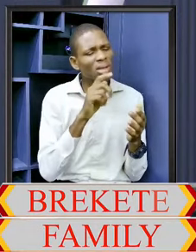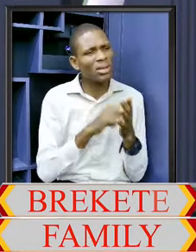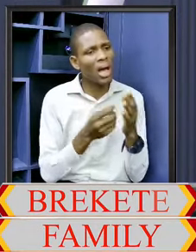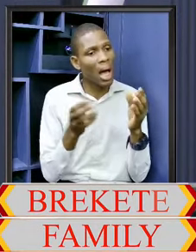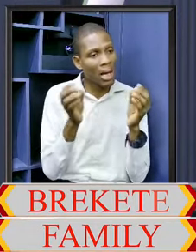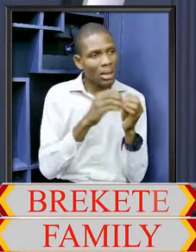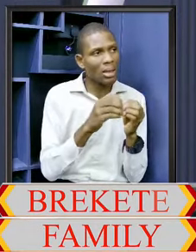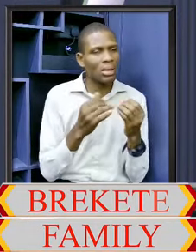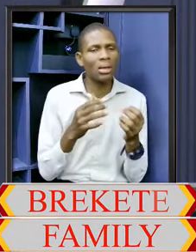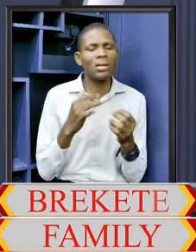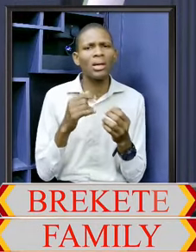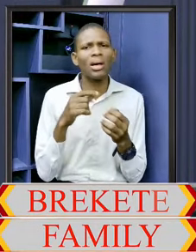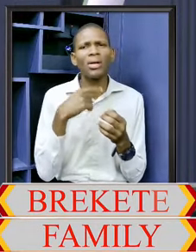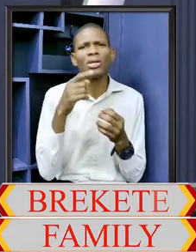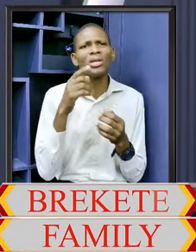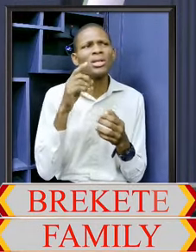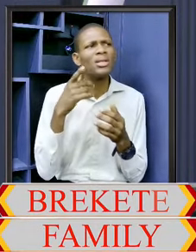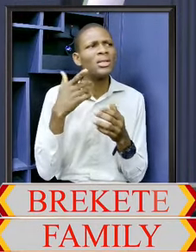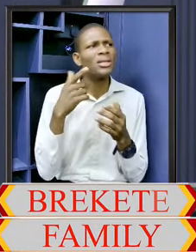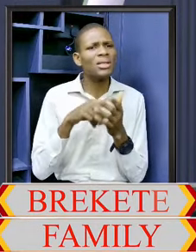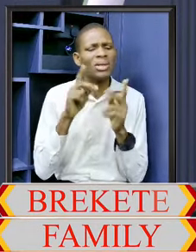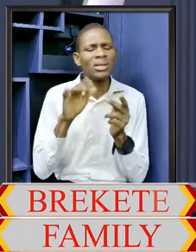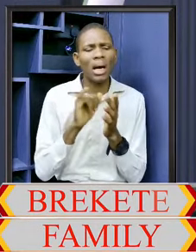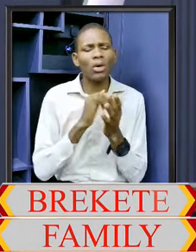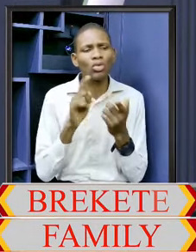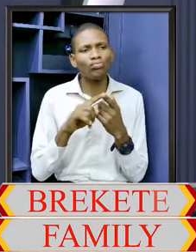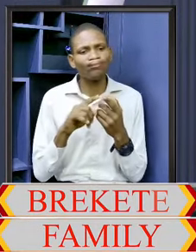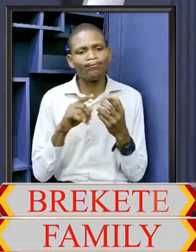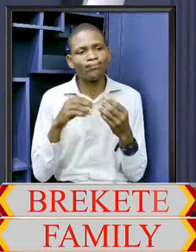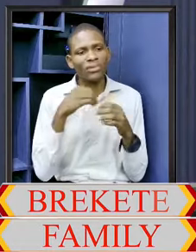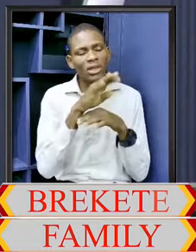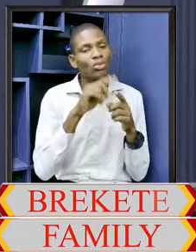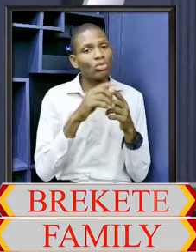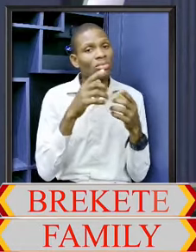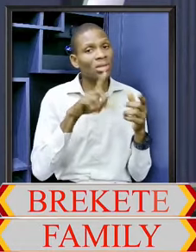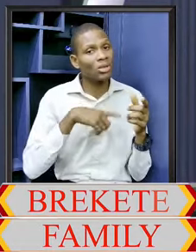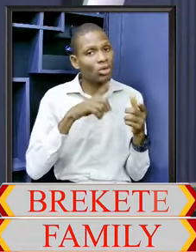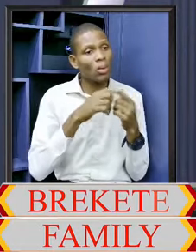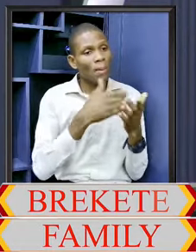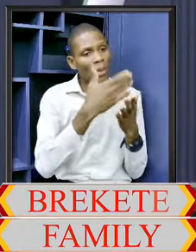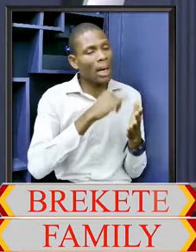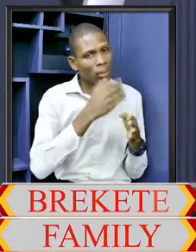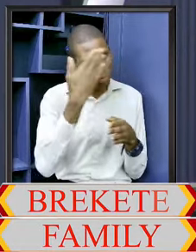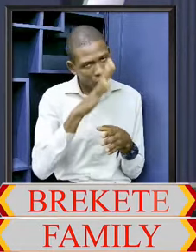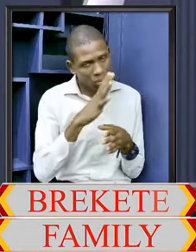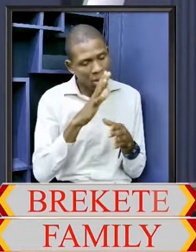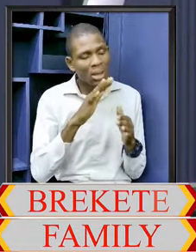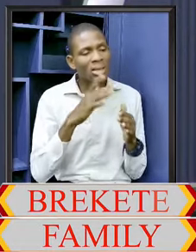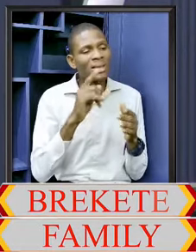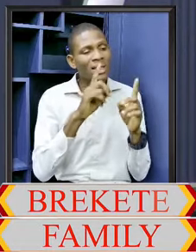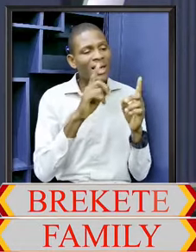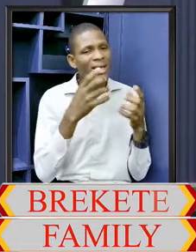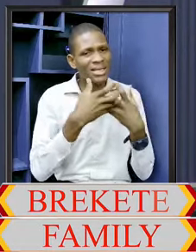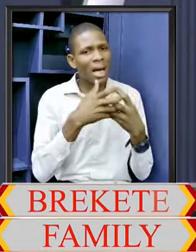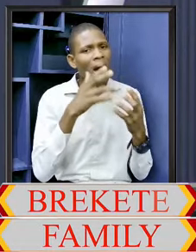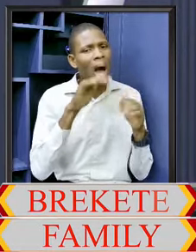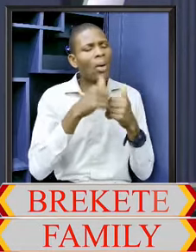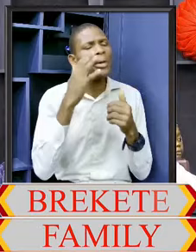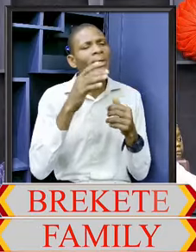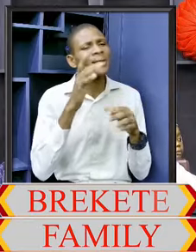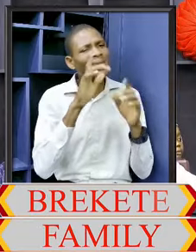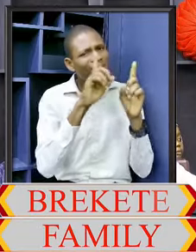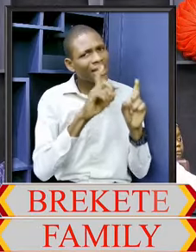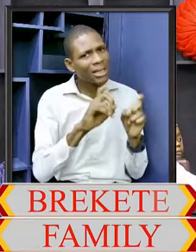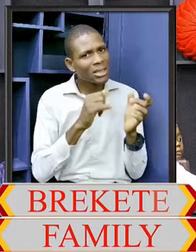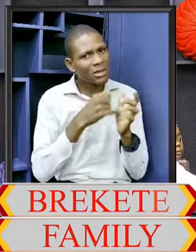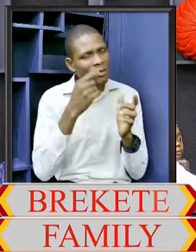the person why they send this money for Lagos, I don't know. The engine, how they go take test them for Lagos?